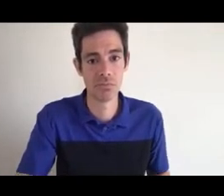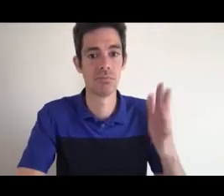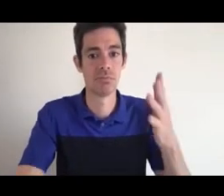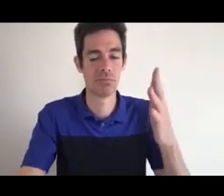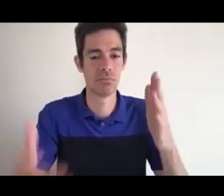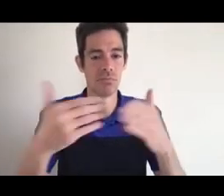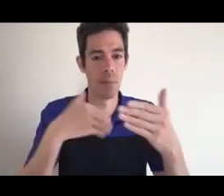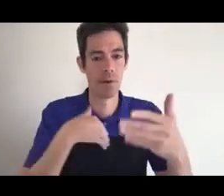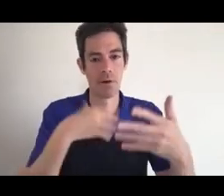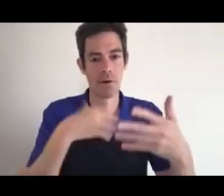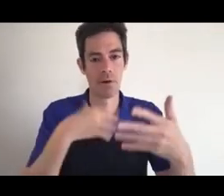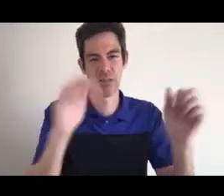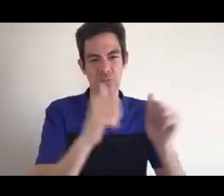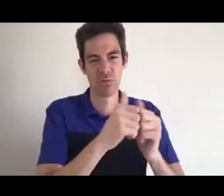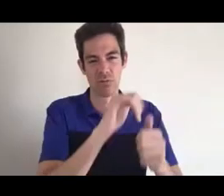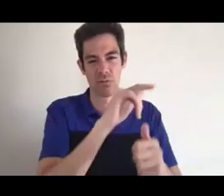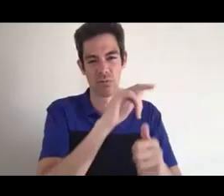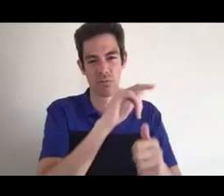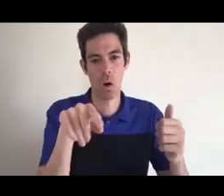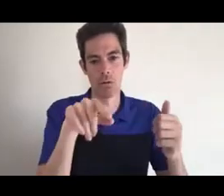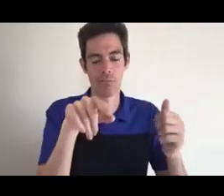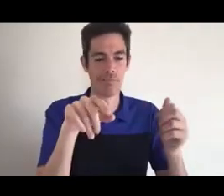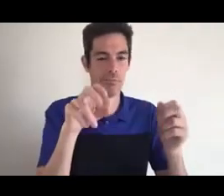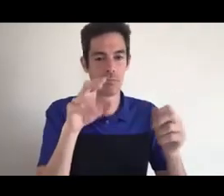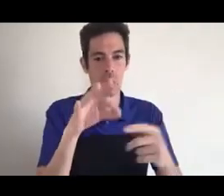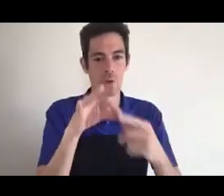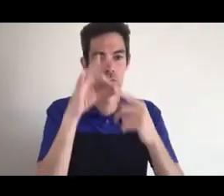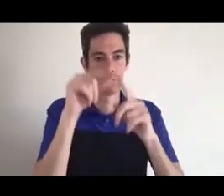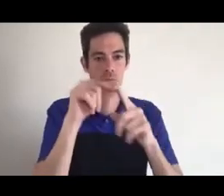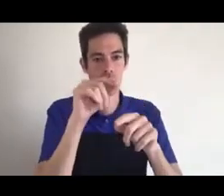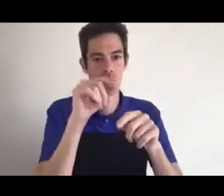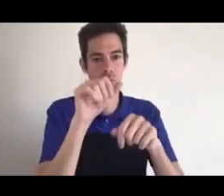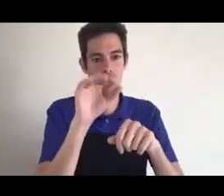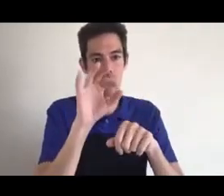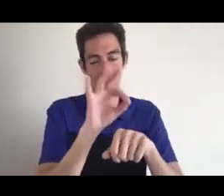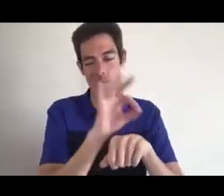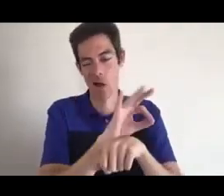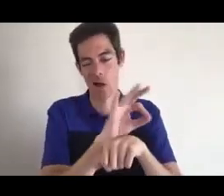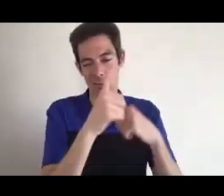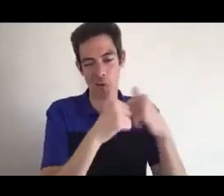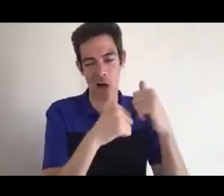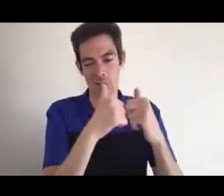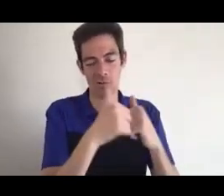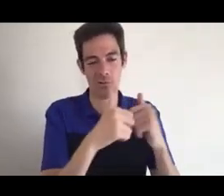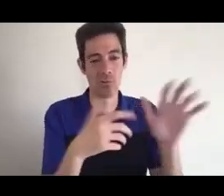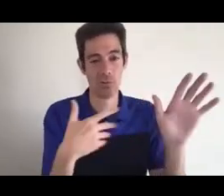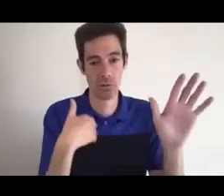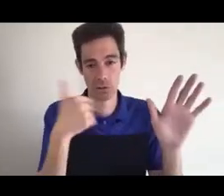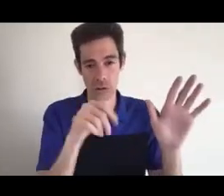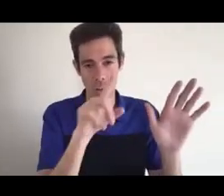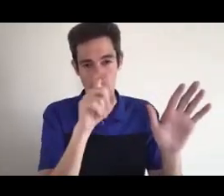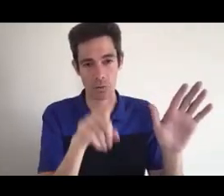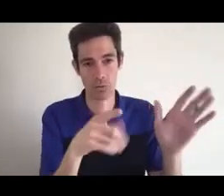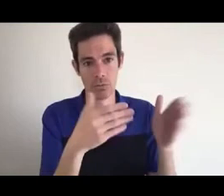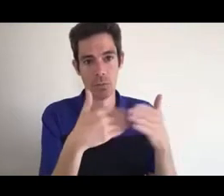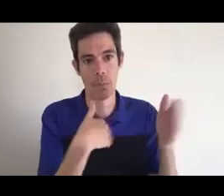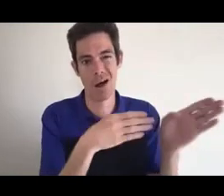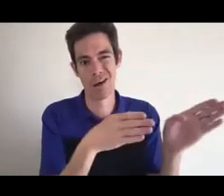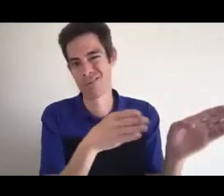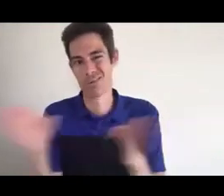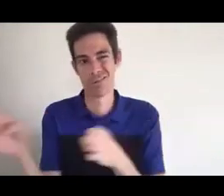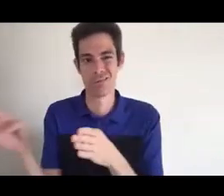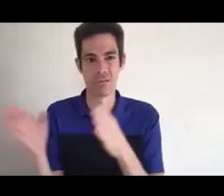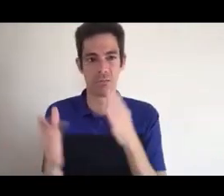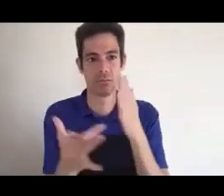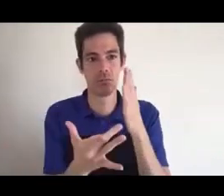So before I go and finish with these, some of these unique functional structures.